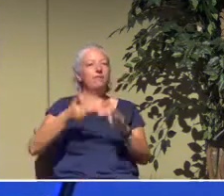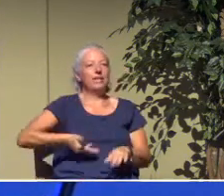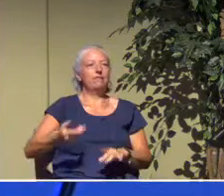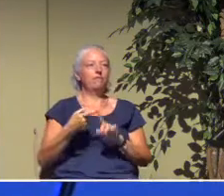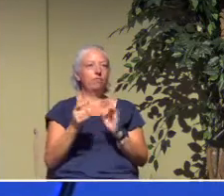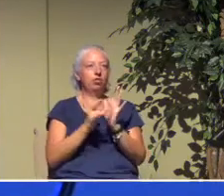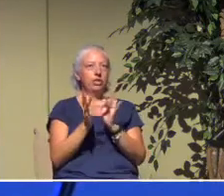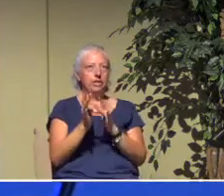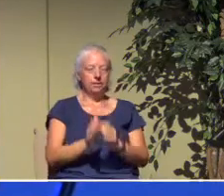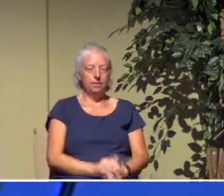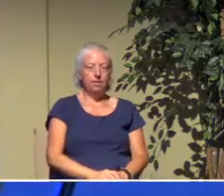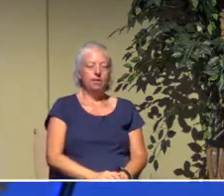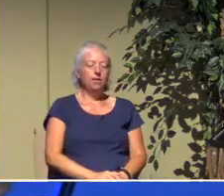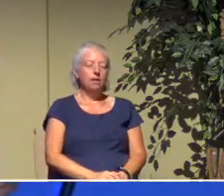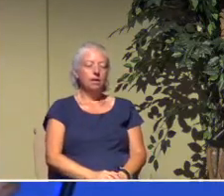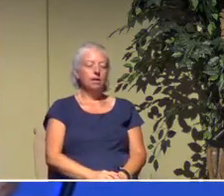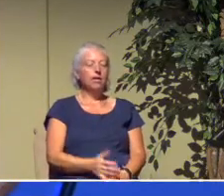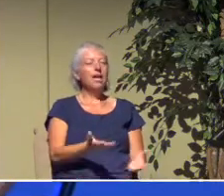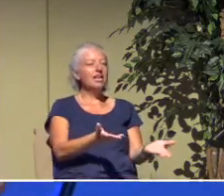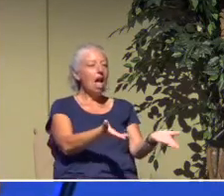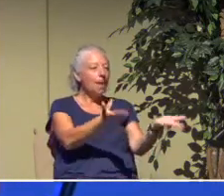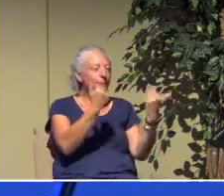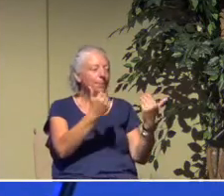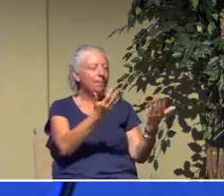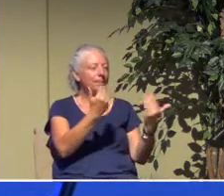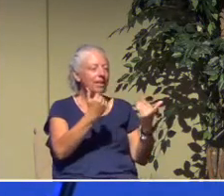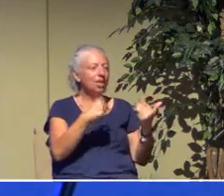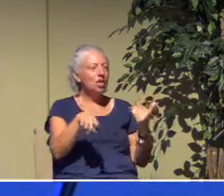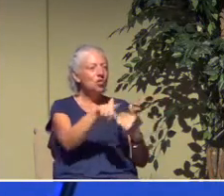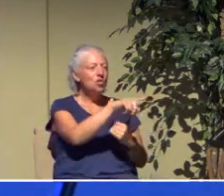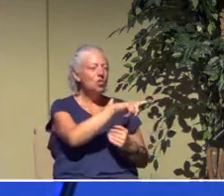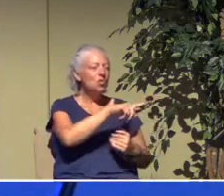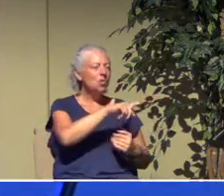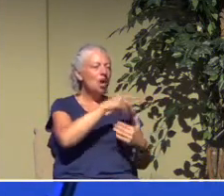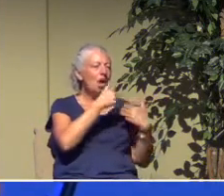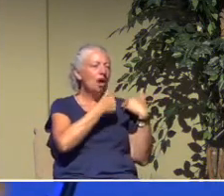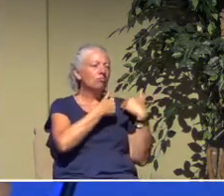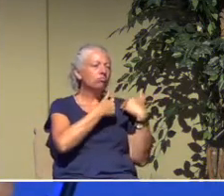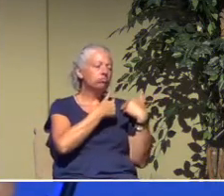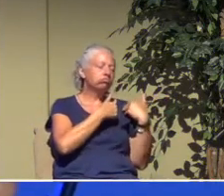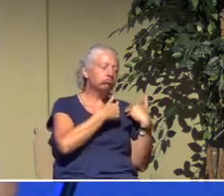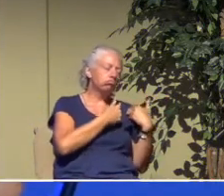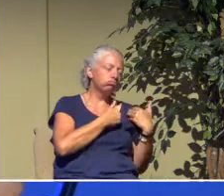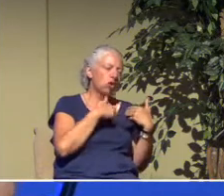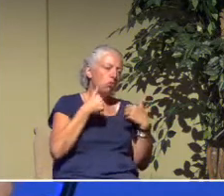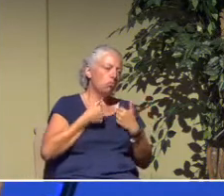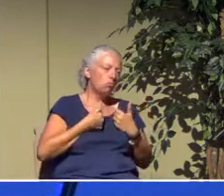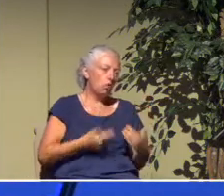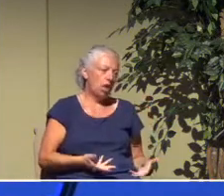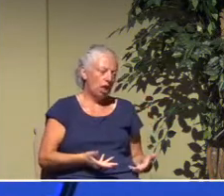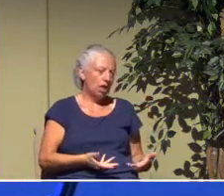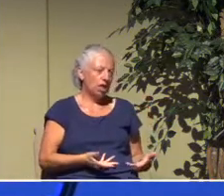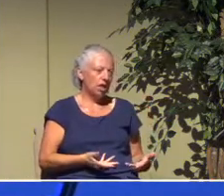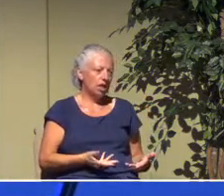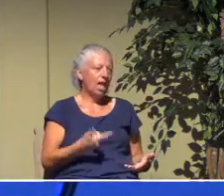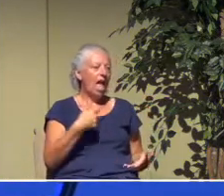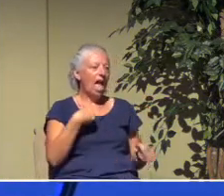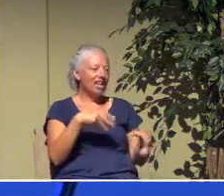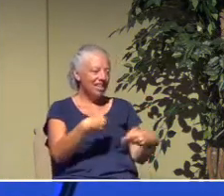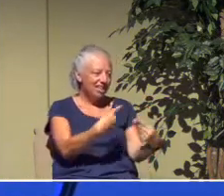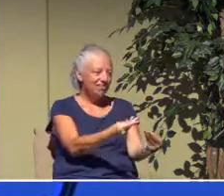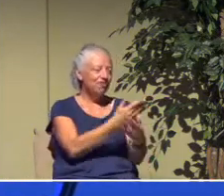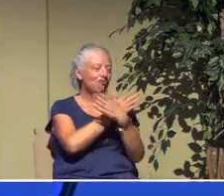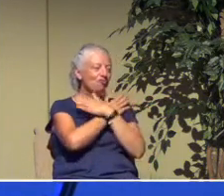words. Come to me, all you who are weary and burdened, and I will give